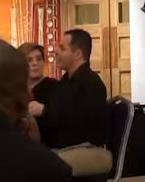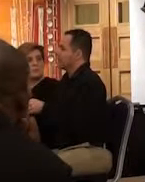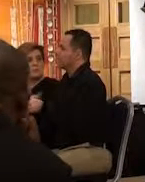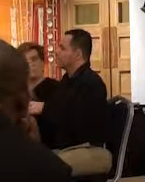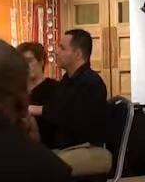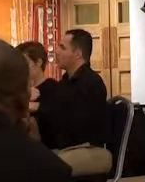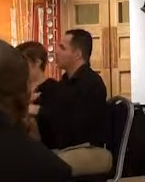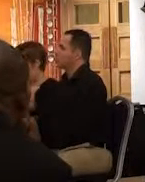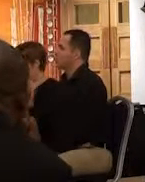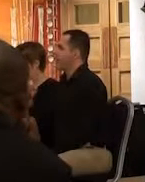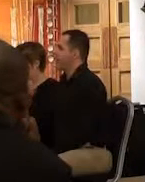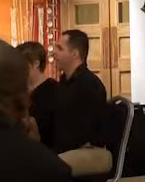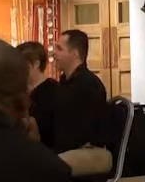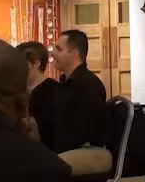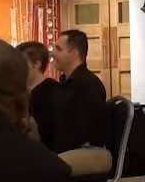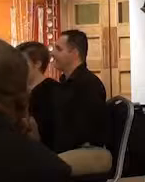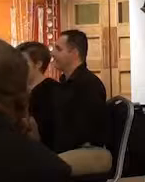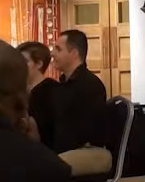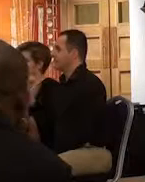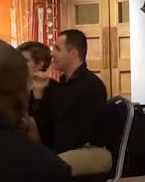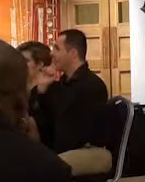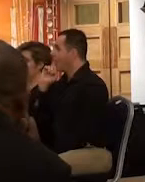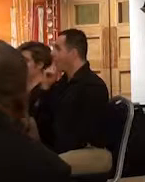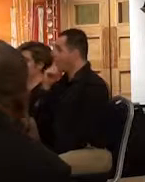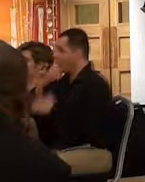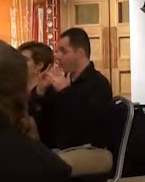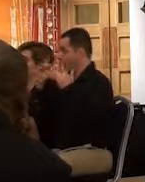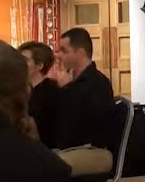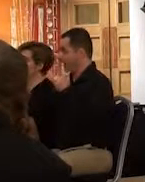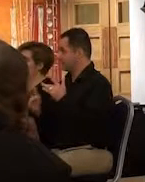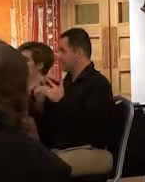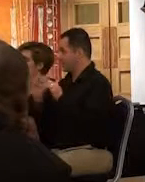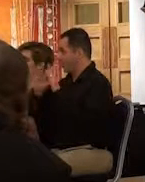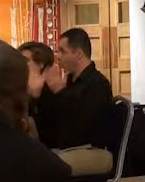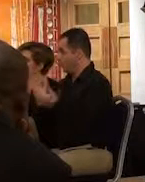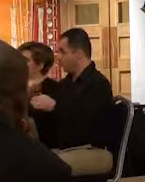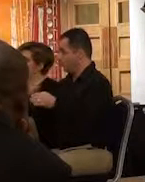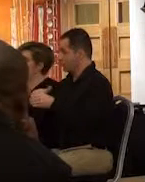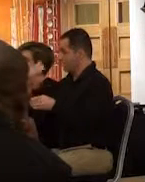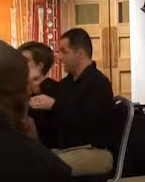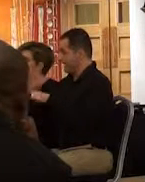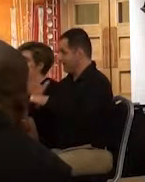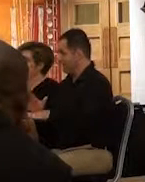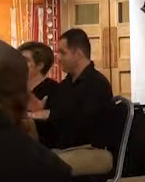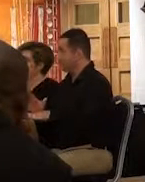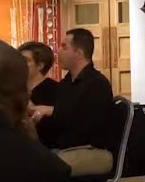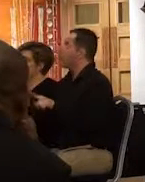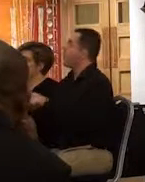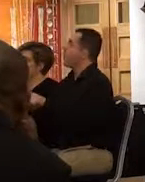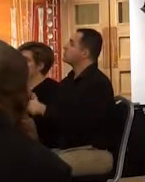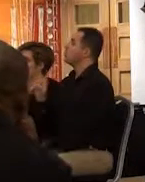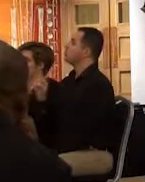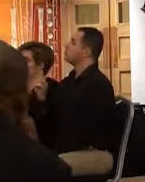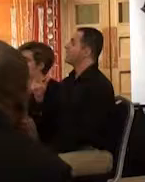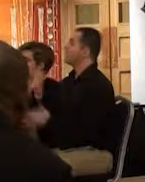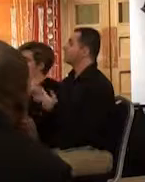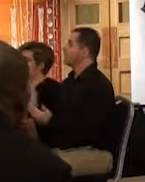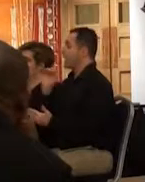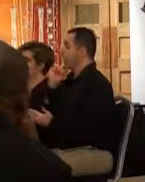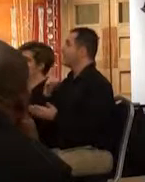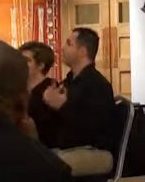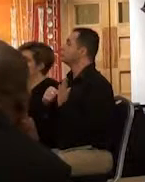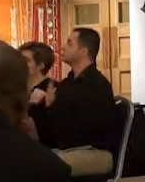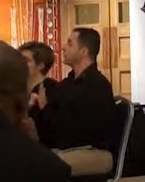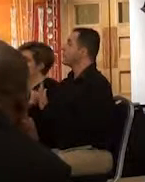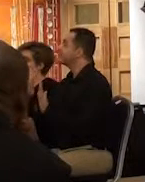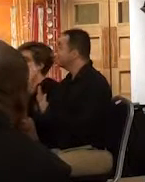2015, and they'll be up on the World Inclusion website next week. At 2 o'clock we're going to show some extracts for those who didn't see them last